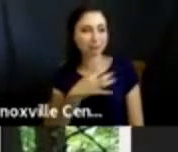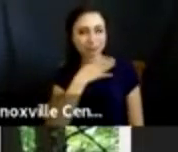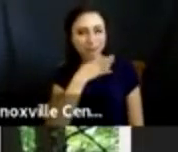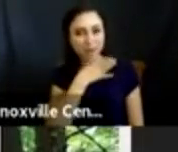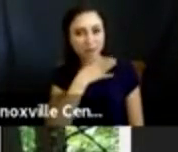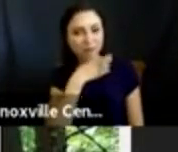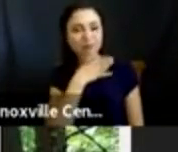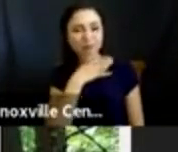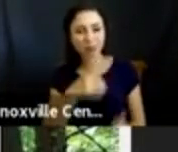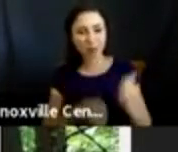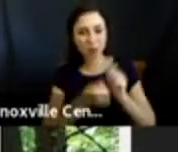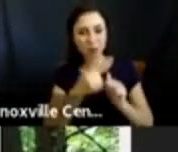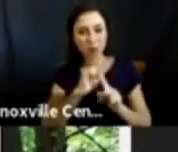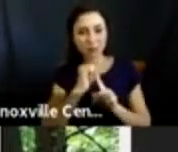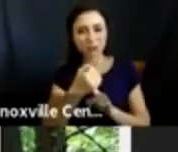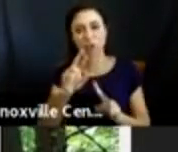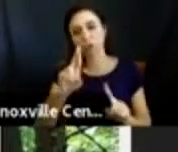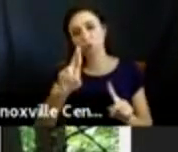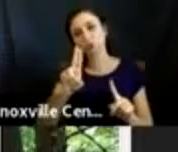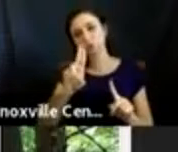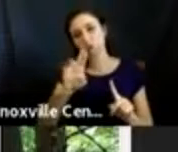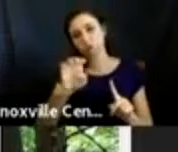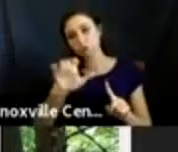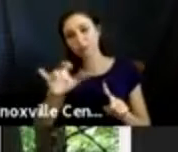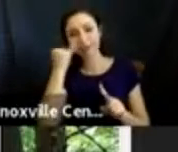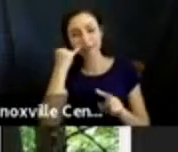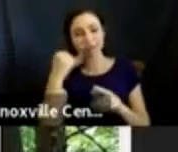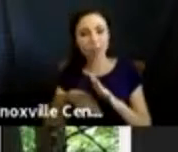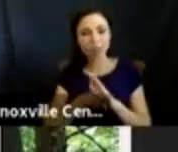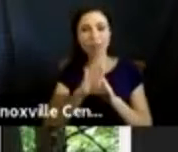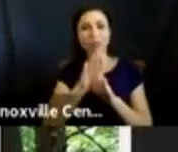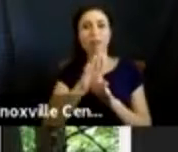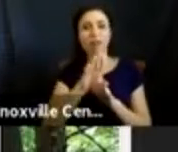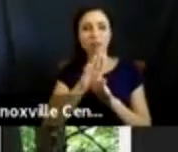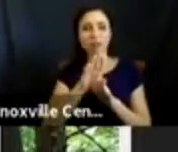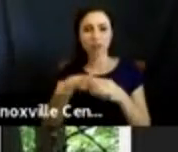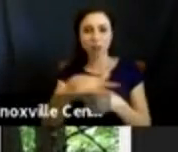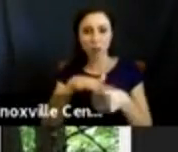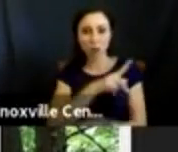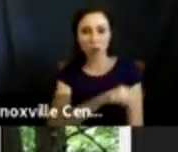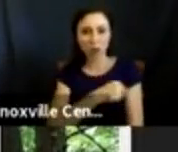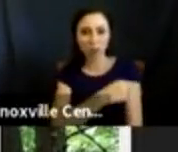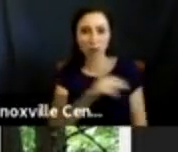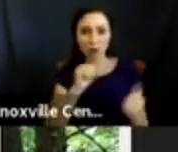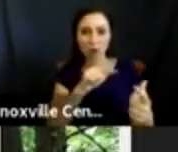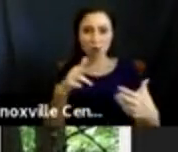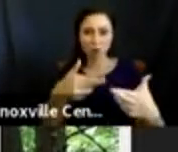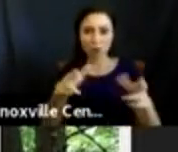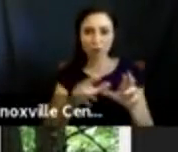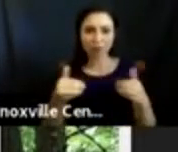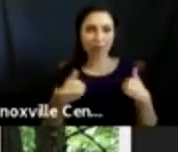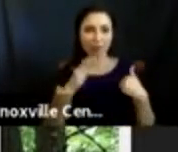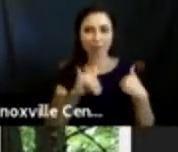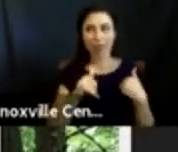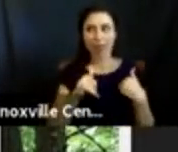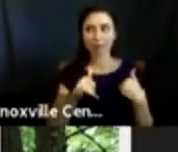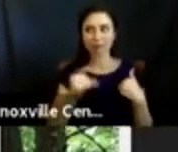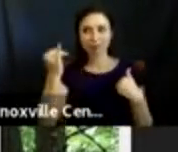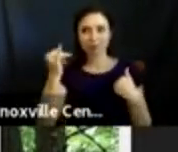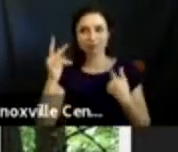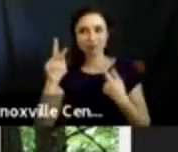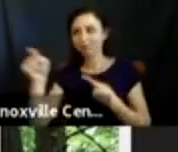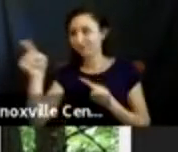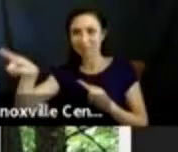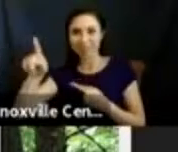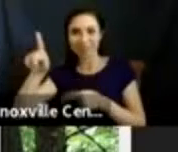rural counties, if they start to peak at local hospitals, you know, all of the regional hospitals here get that overflow, and that might negatively